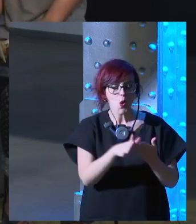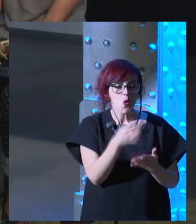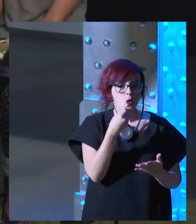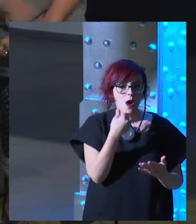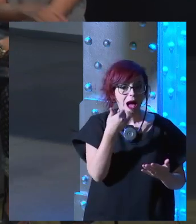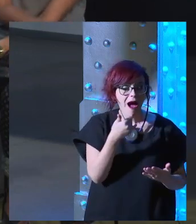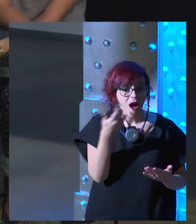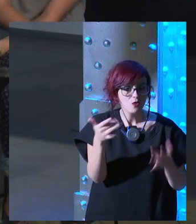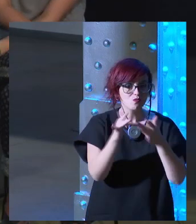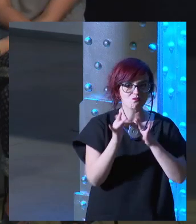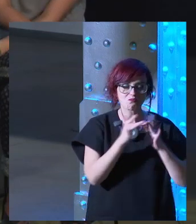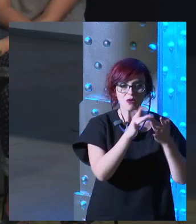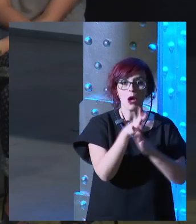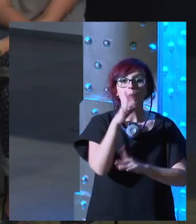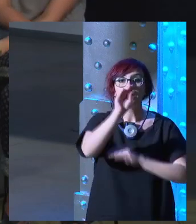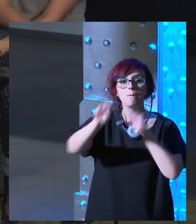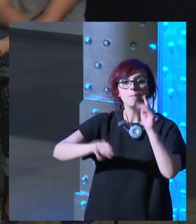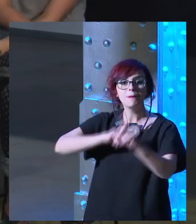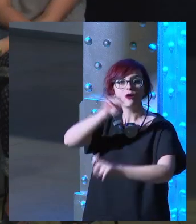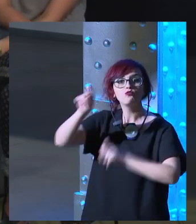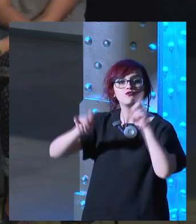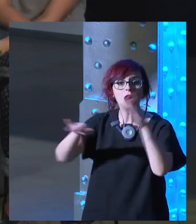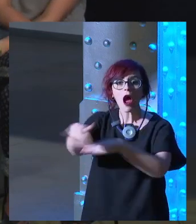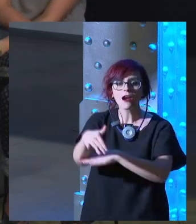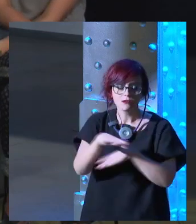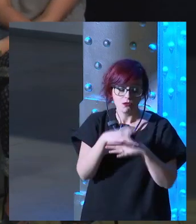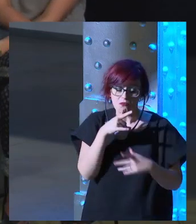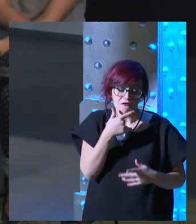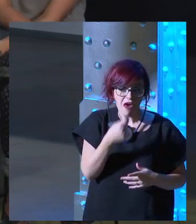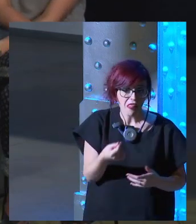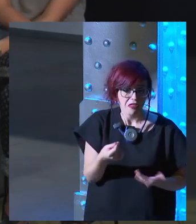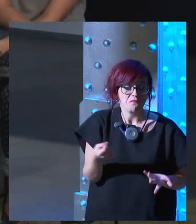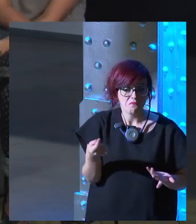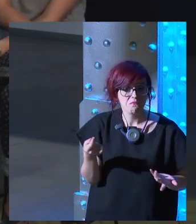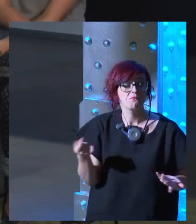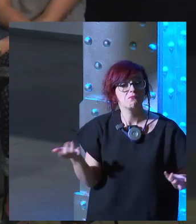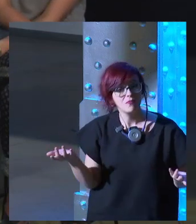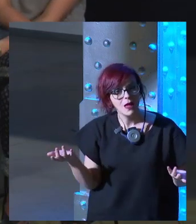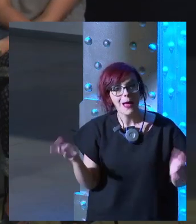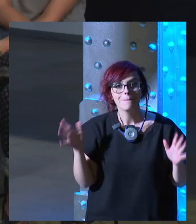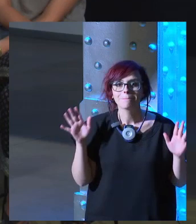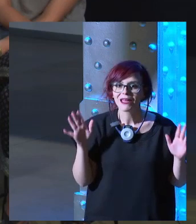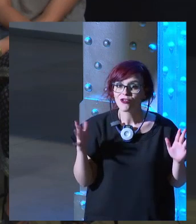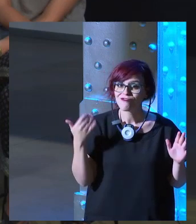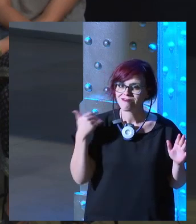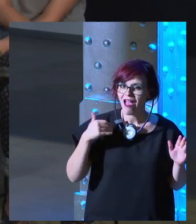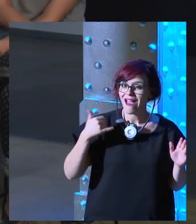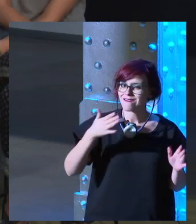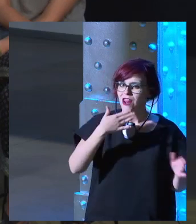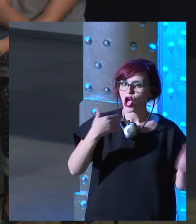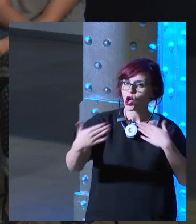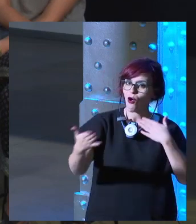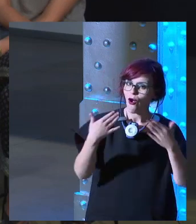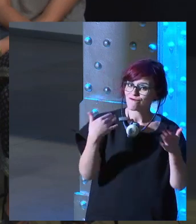few directions. You can get through it. But when you come to have say a conversation, even quite a simple one,